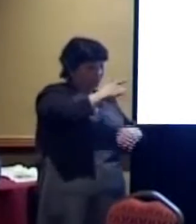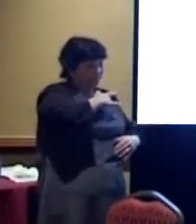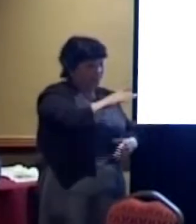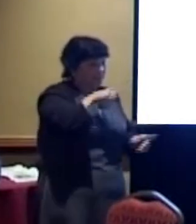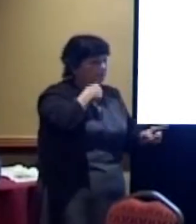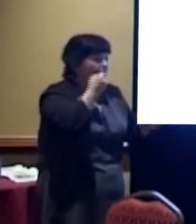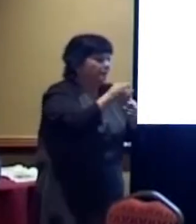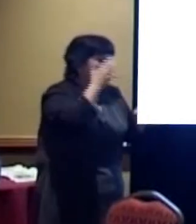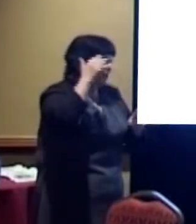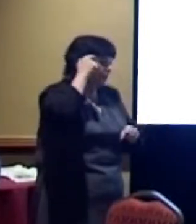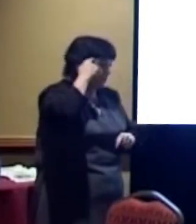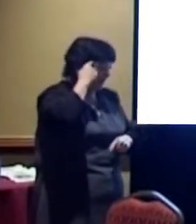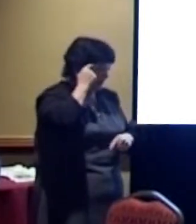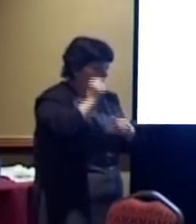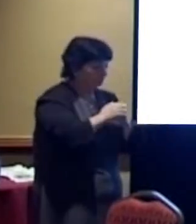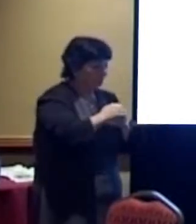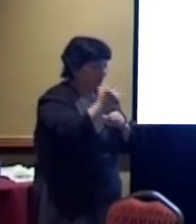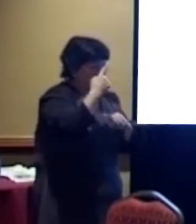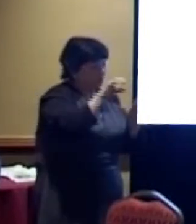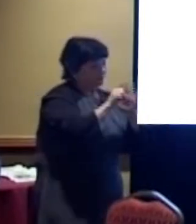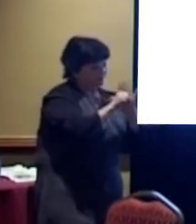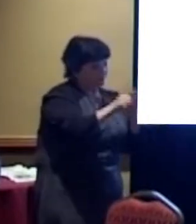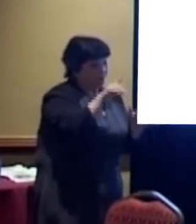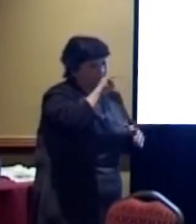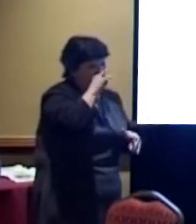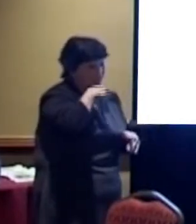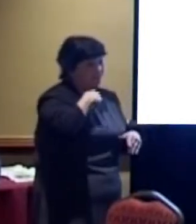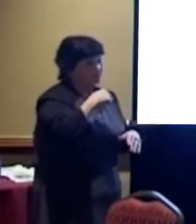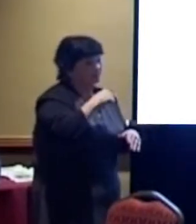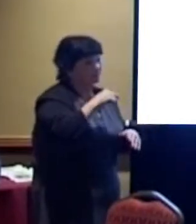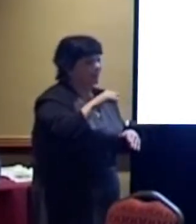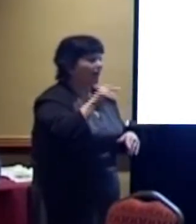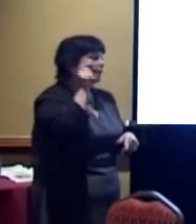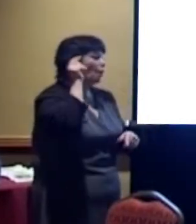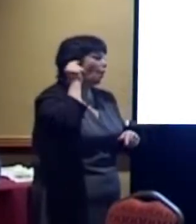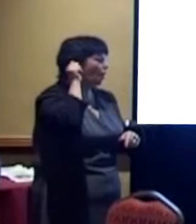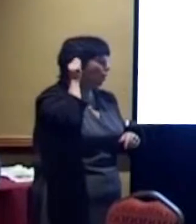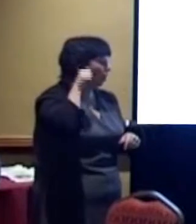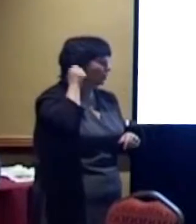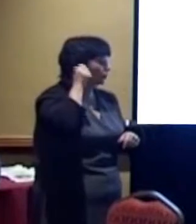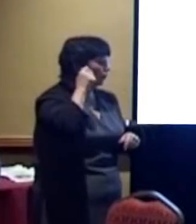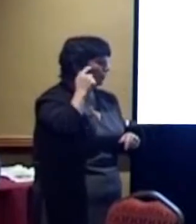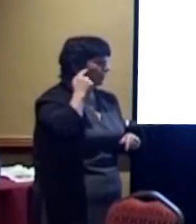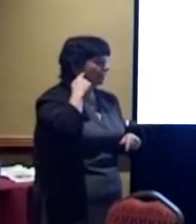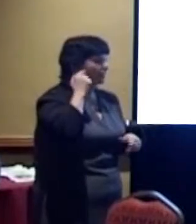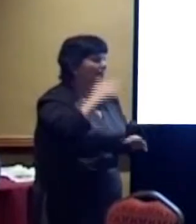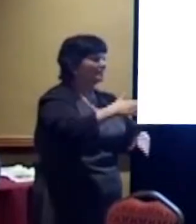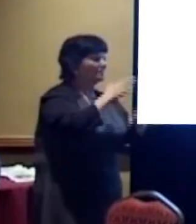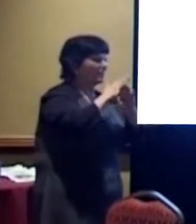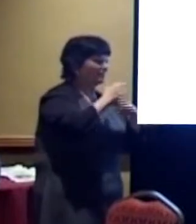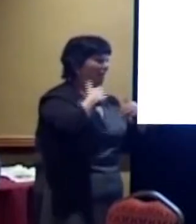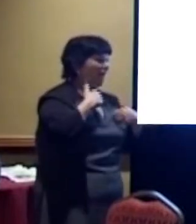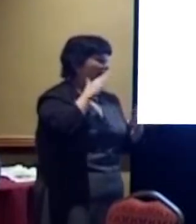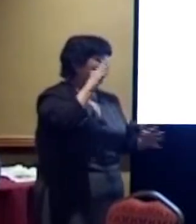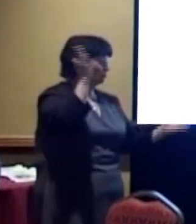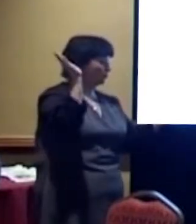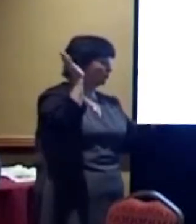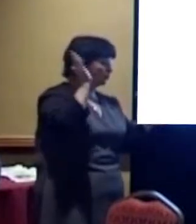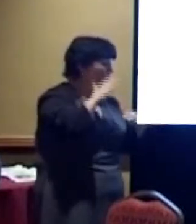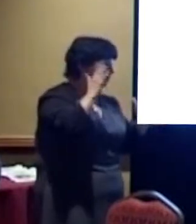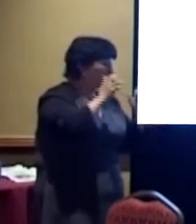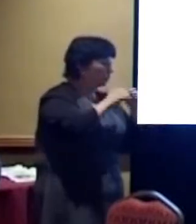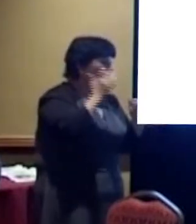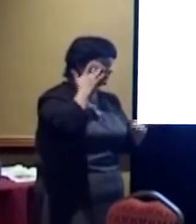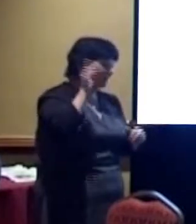So for example, for kids that are defensive, have auditory defensiveness, that have trouble with sound, which is very